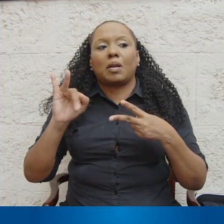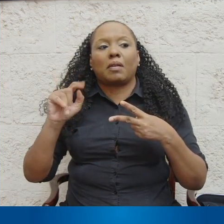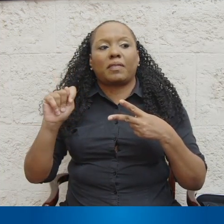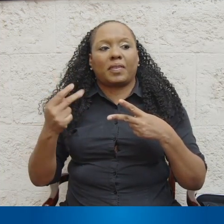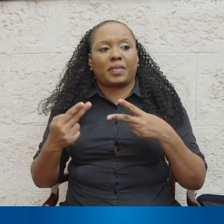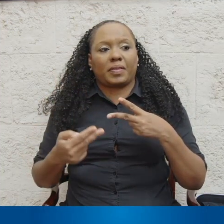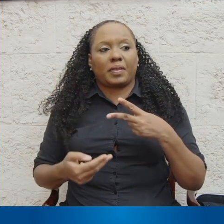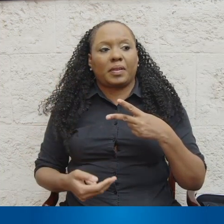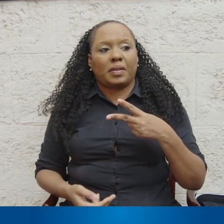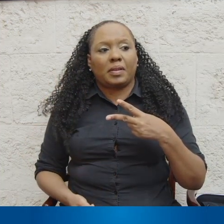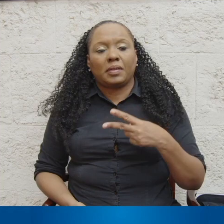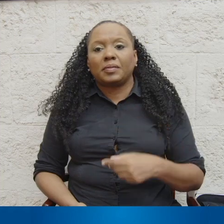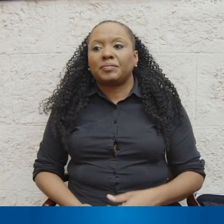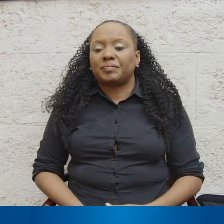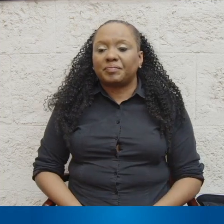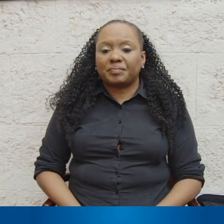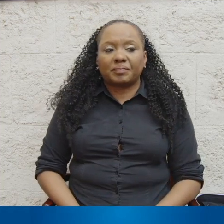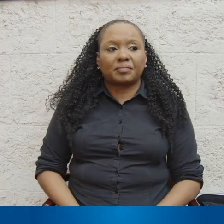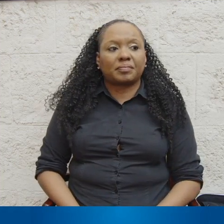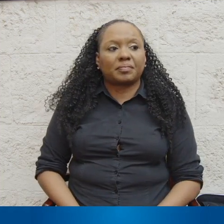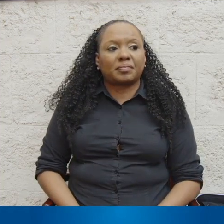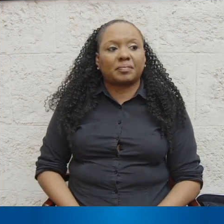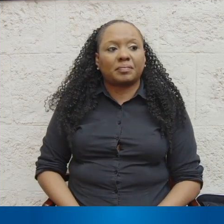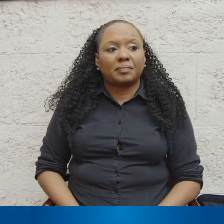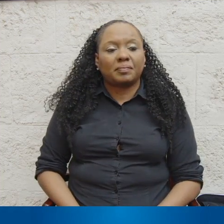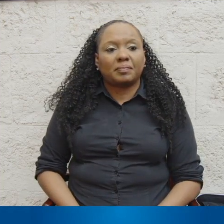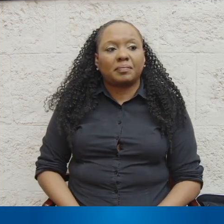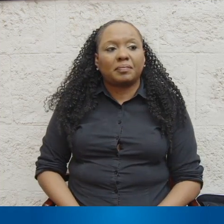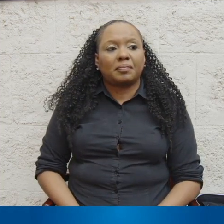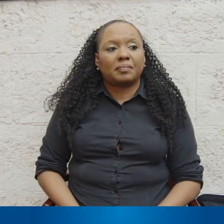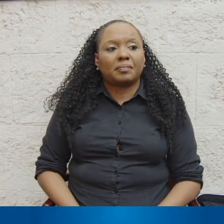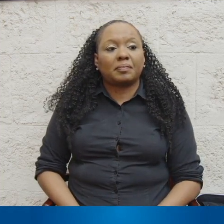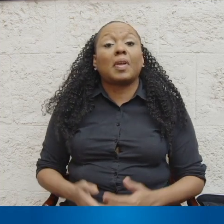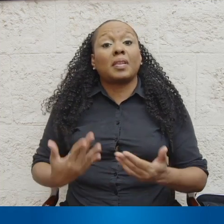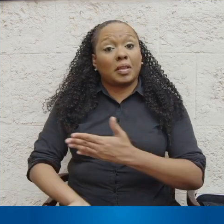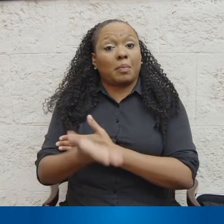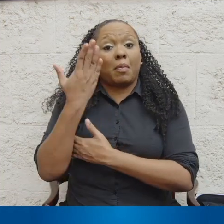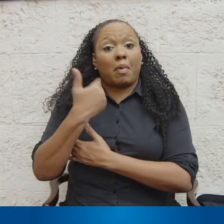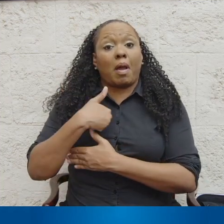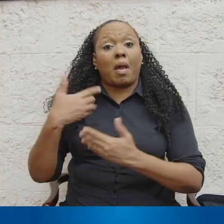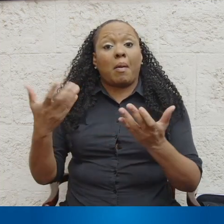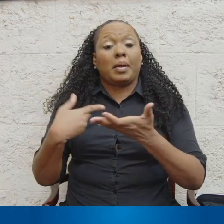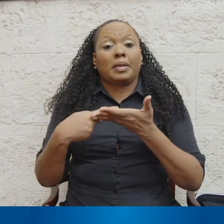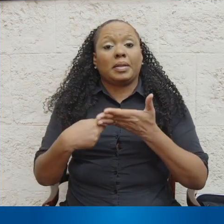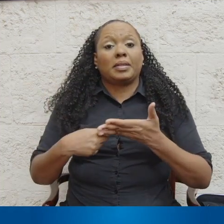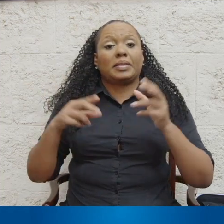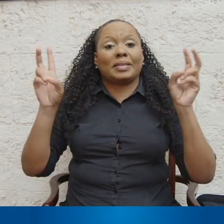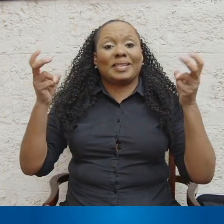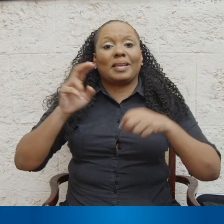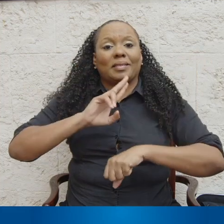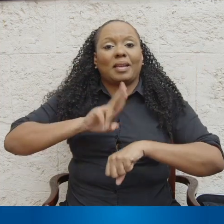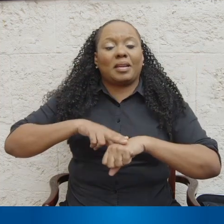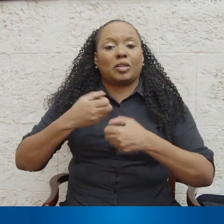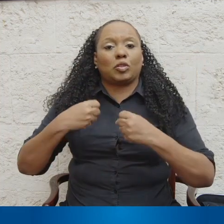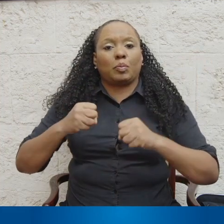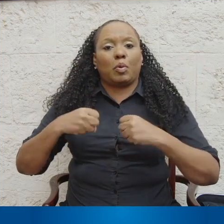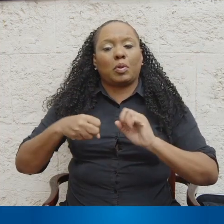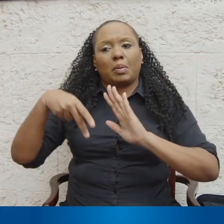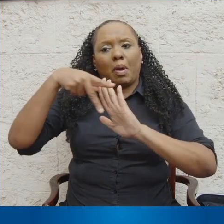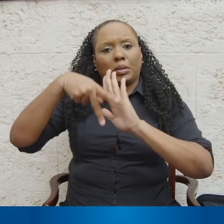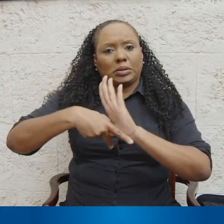This morning I will speak on the national sports policy. We're all aware that there's this,